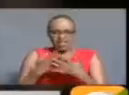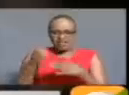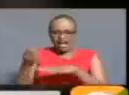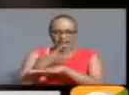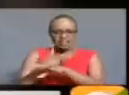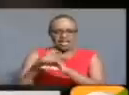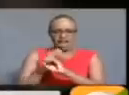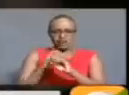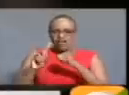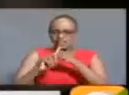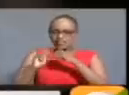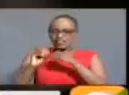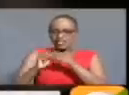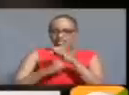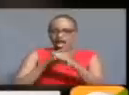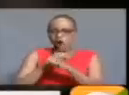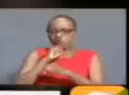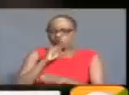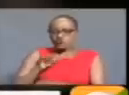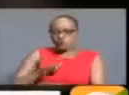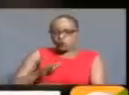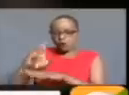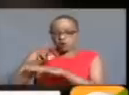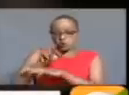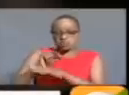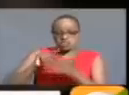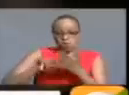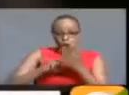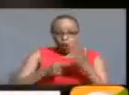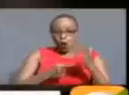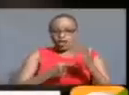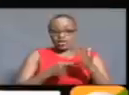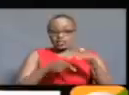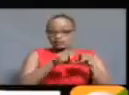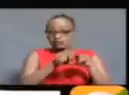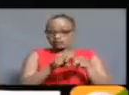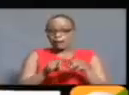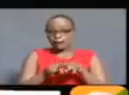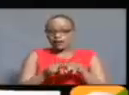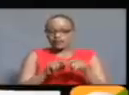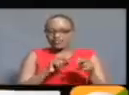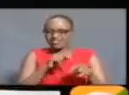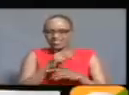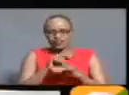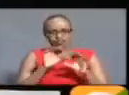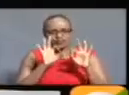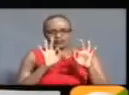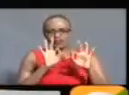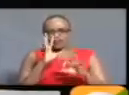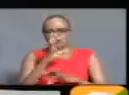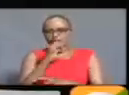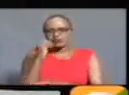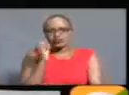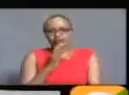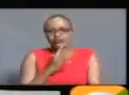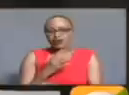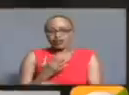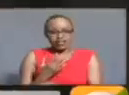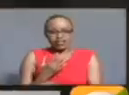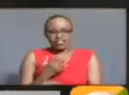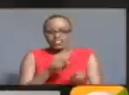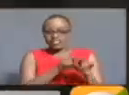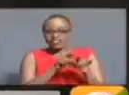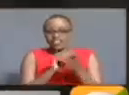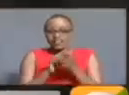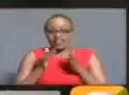know a 60-year-old woman who's using this mafuta. And she's oh my gosh, she looks amazing and she doesn't have any problem.